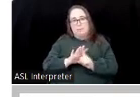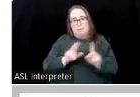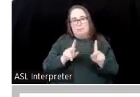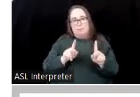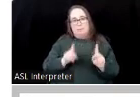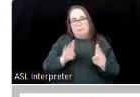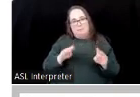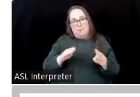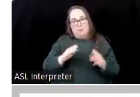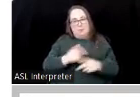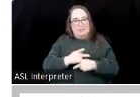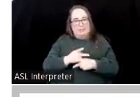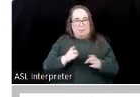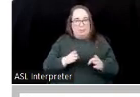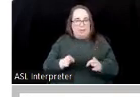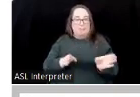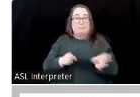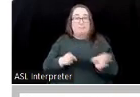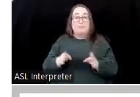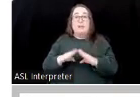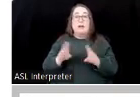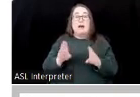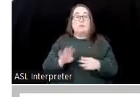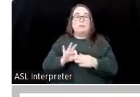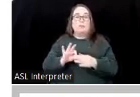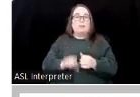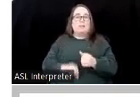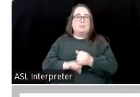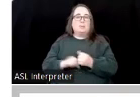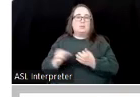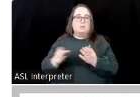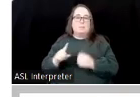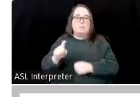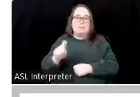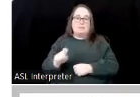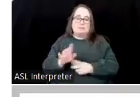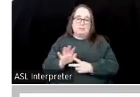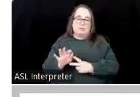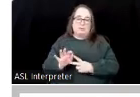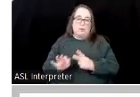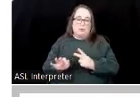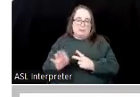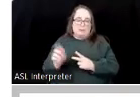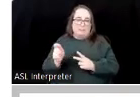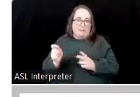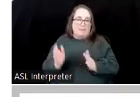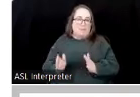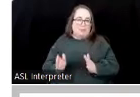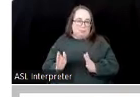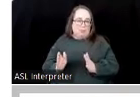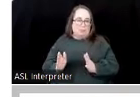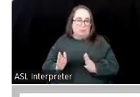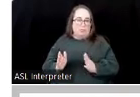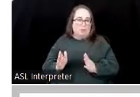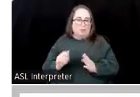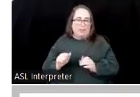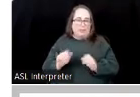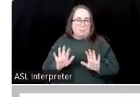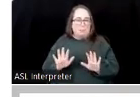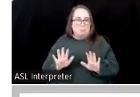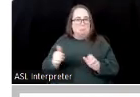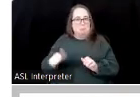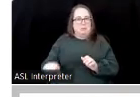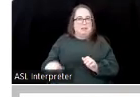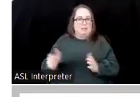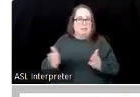plan. And housing-related supports and services must be the choice of the beneficiary, who can opt out of receiving them at